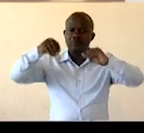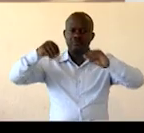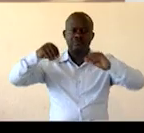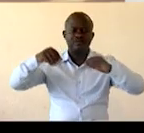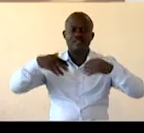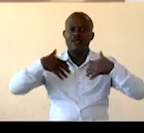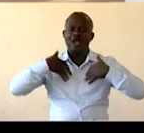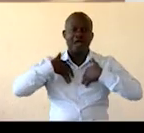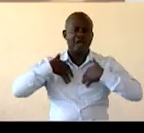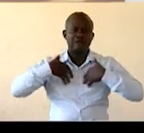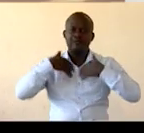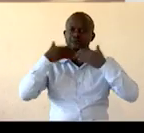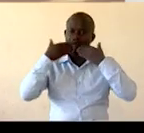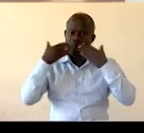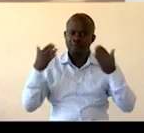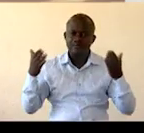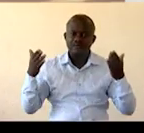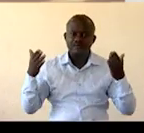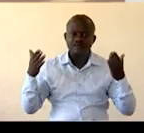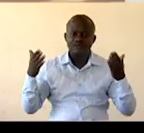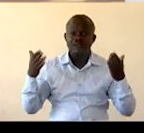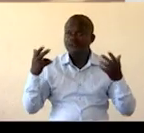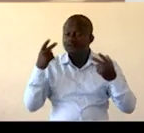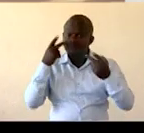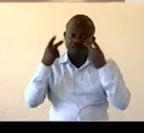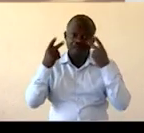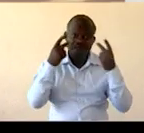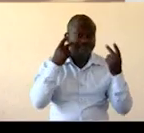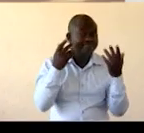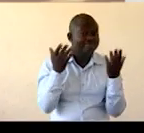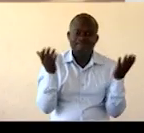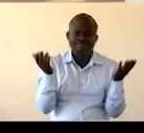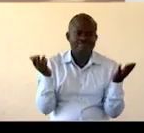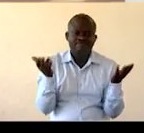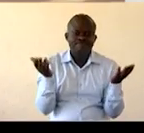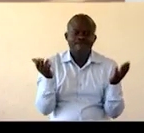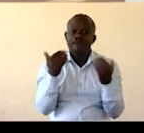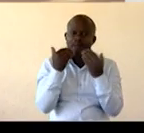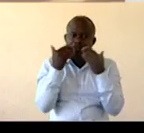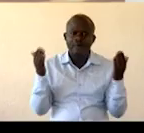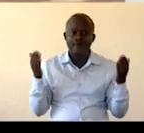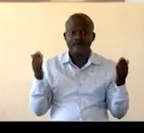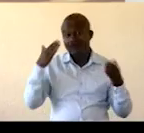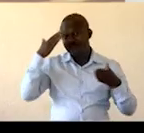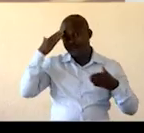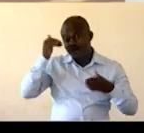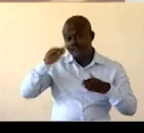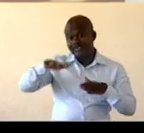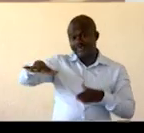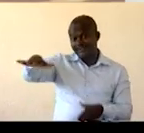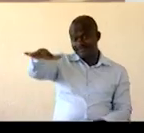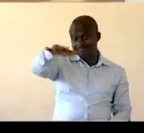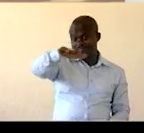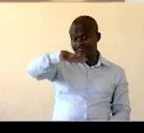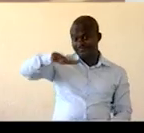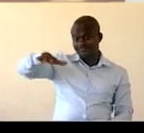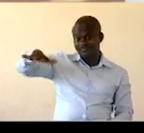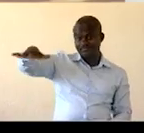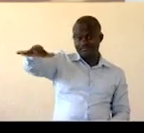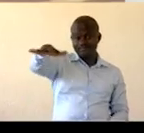Animals are nowhere to be seen. This is because this place